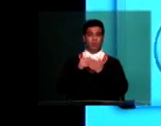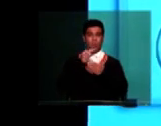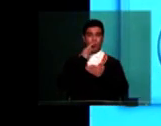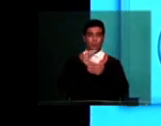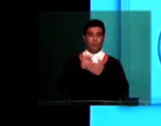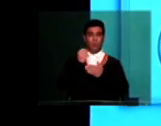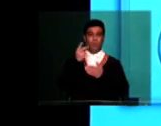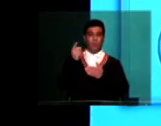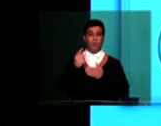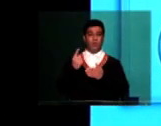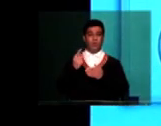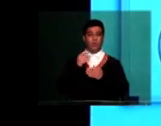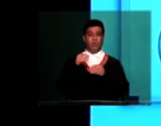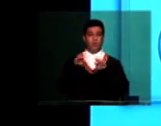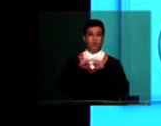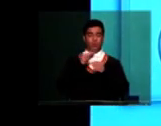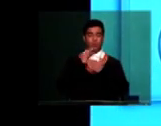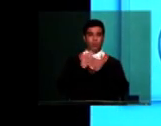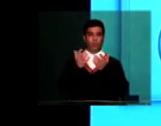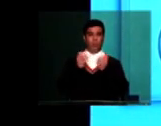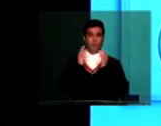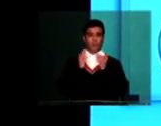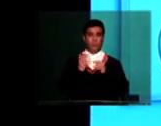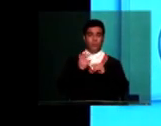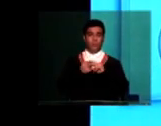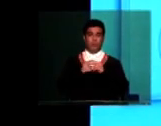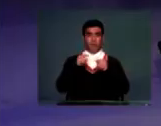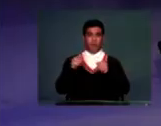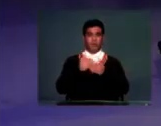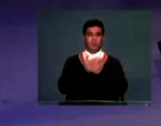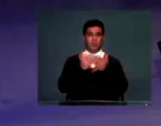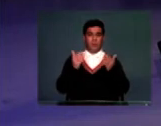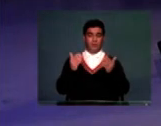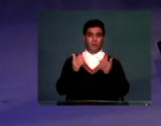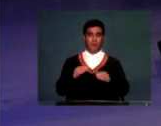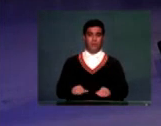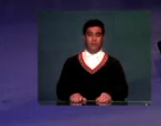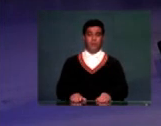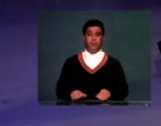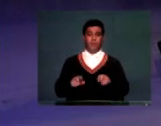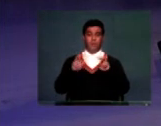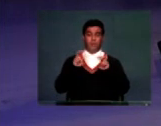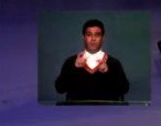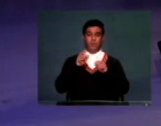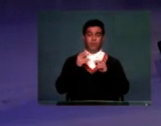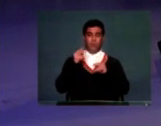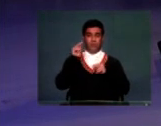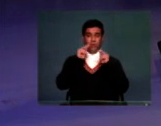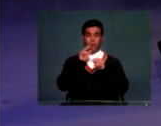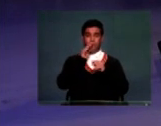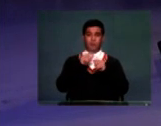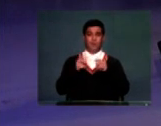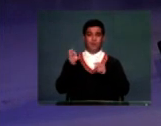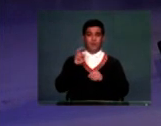1 ga teng javobni olamiz. Mana aziz o'quvchilar, mavzuyimizni mustahkamlash vaqti keldi.